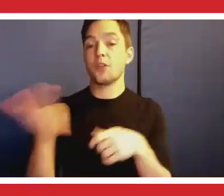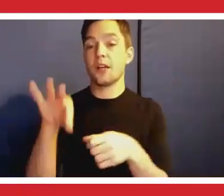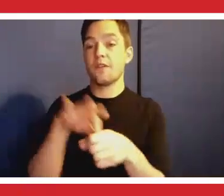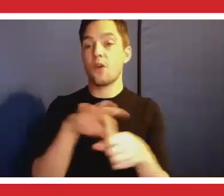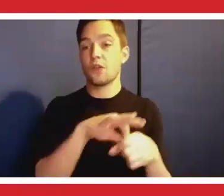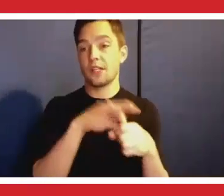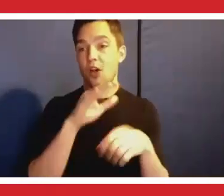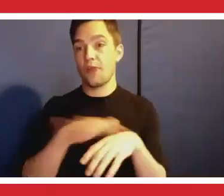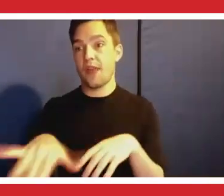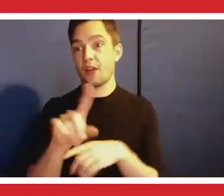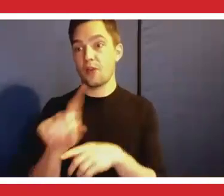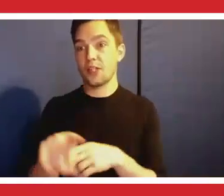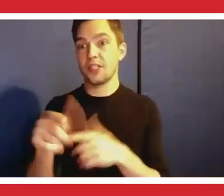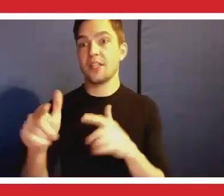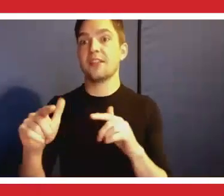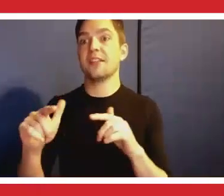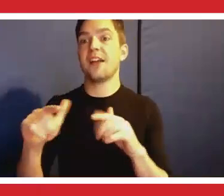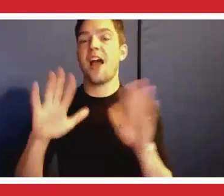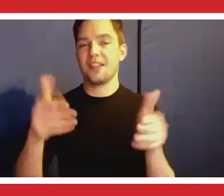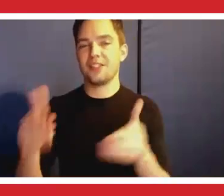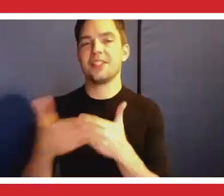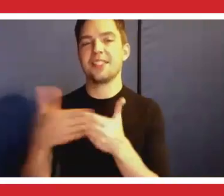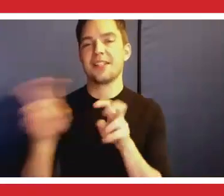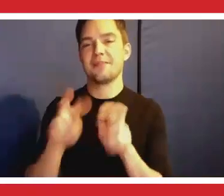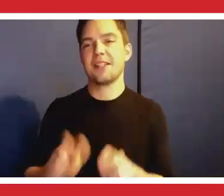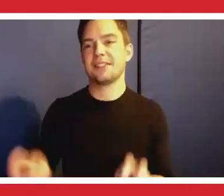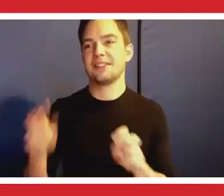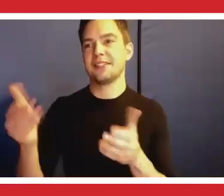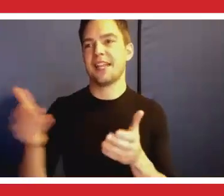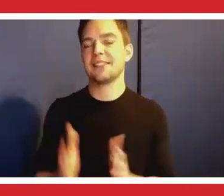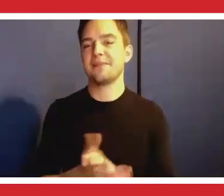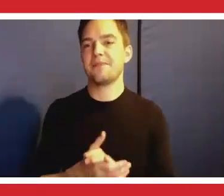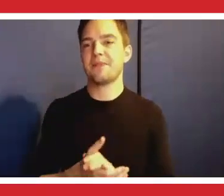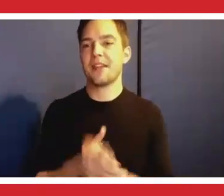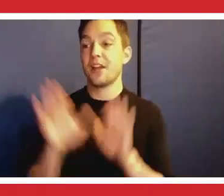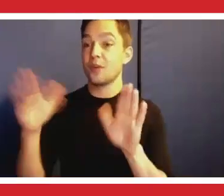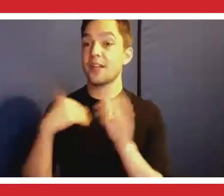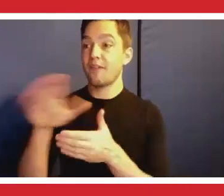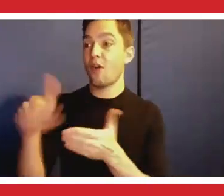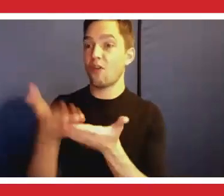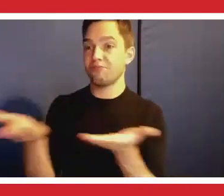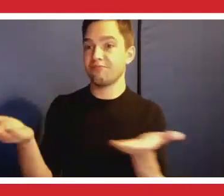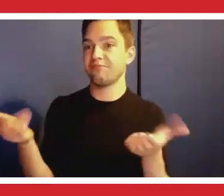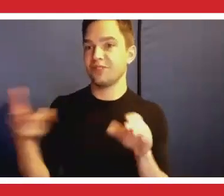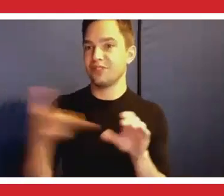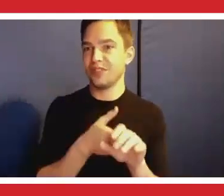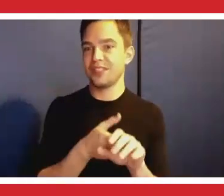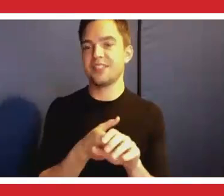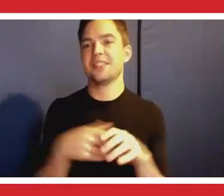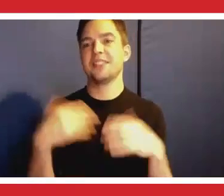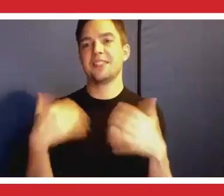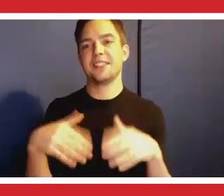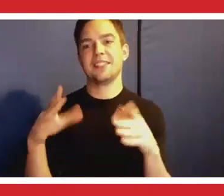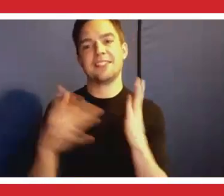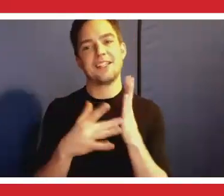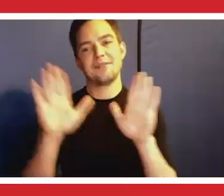that question, let me introduce our guests. Great to have you all with us. The wonders of technology, it's magical that you